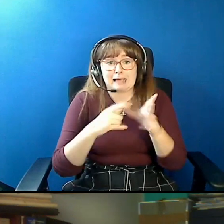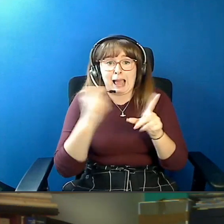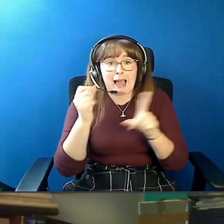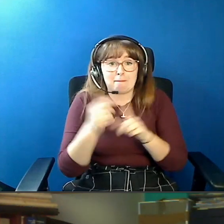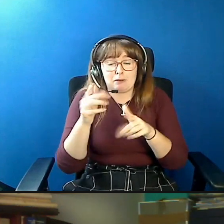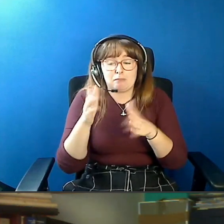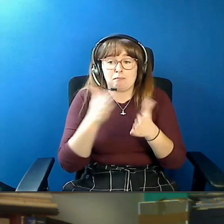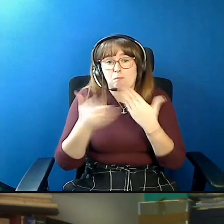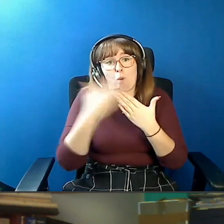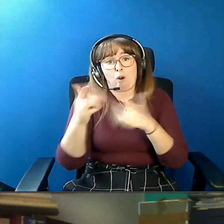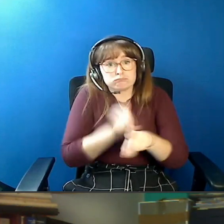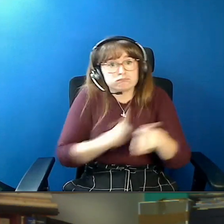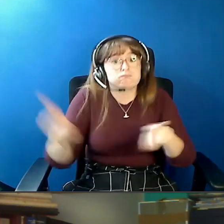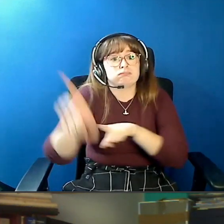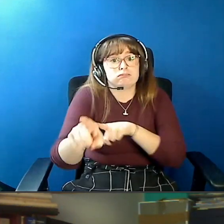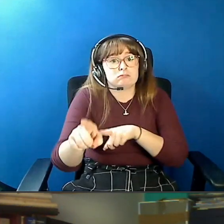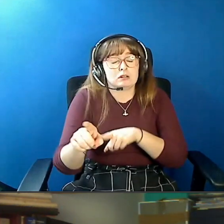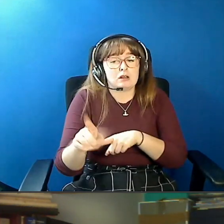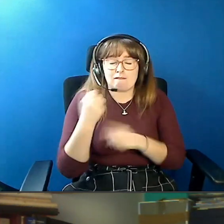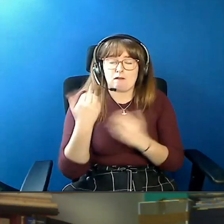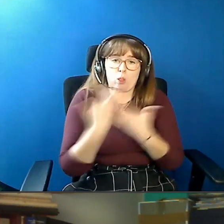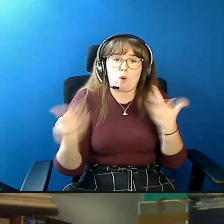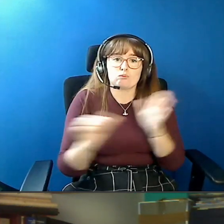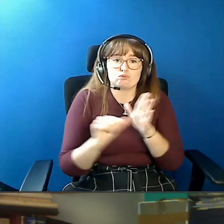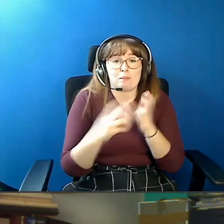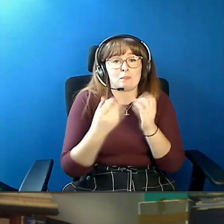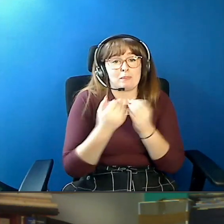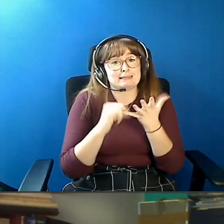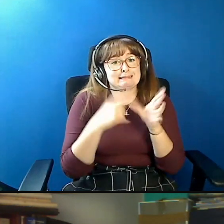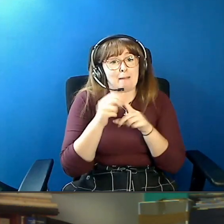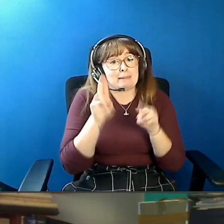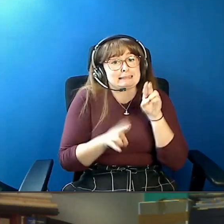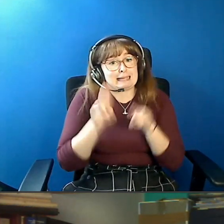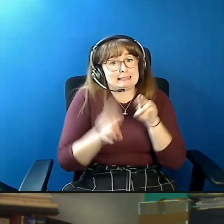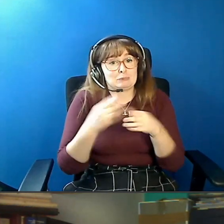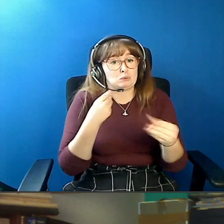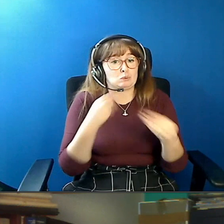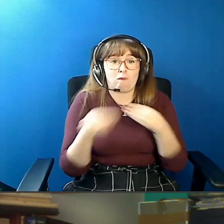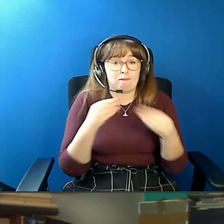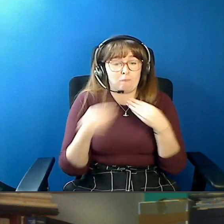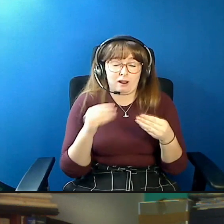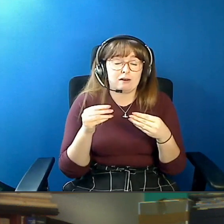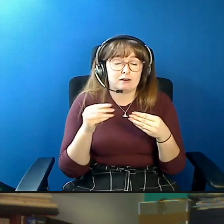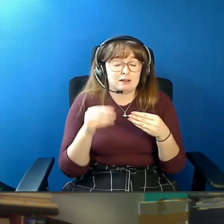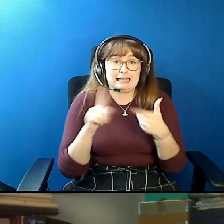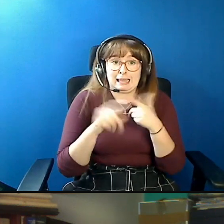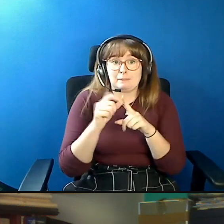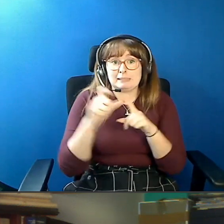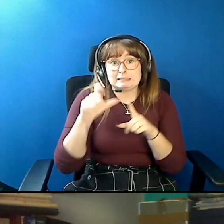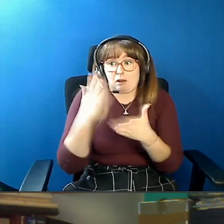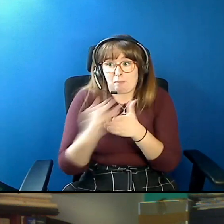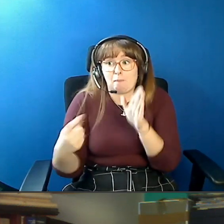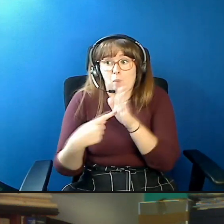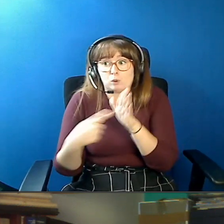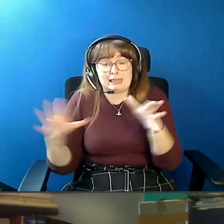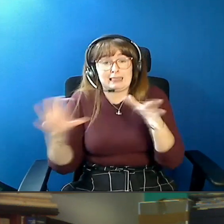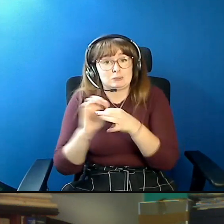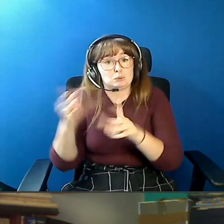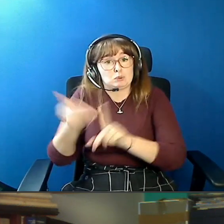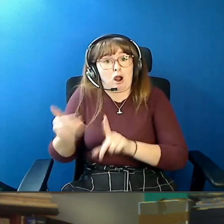lot of issues with SAP assessment software. It serves a purpose. EPCs are important. They're tied to targets,